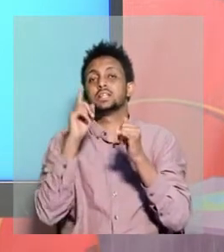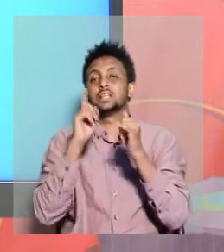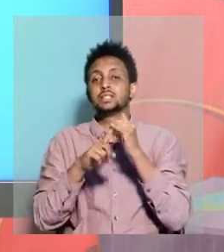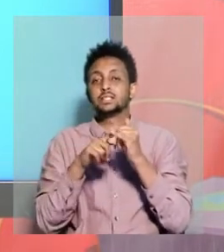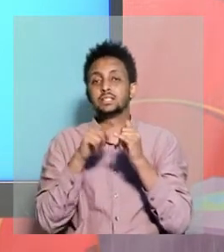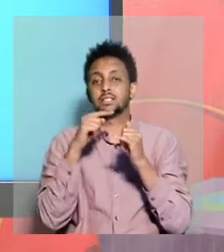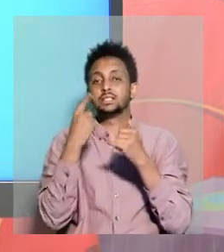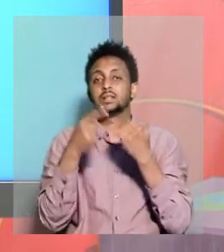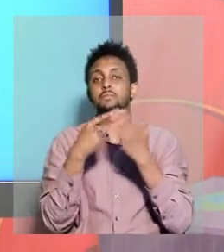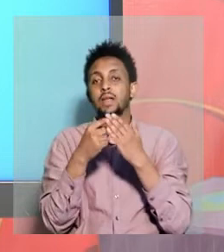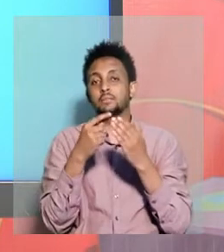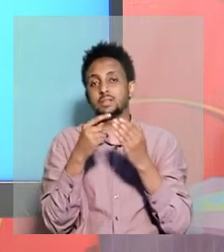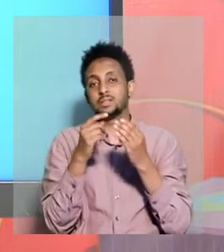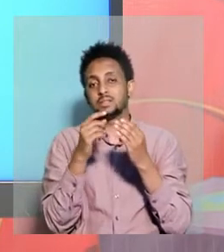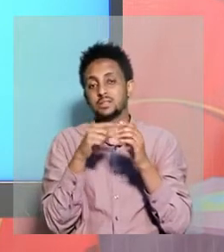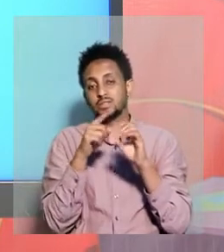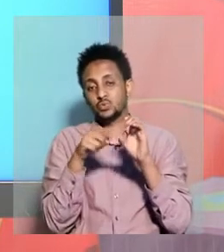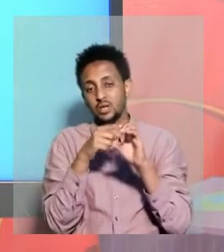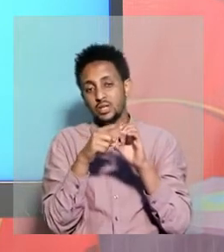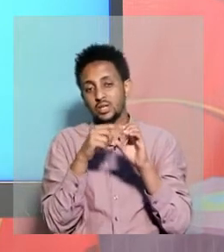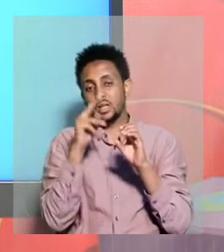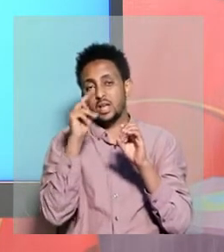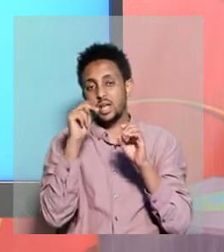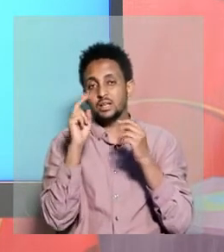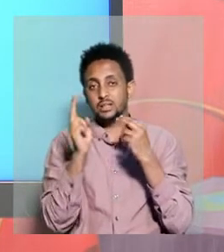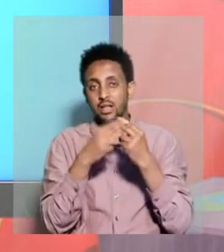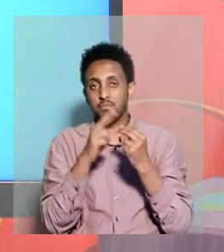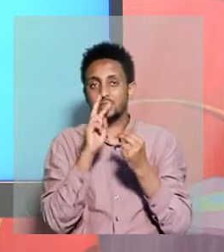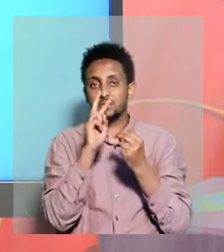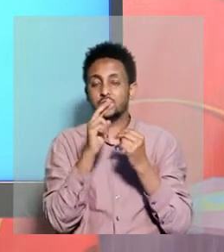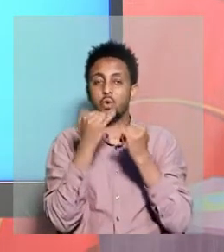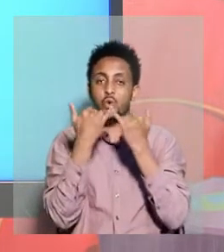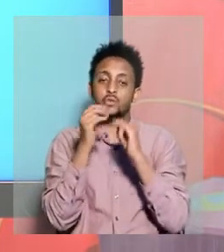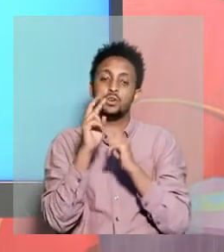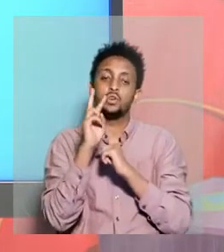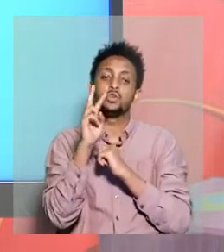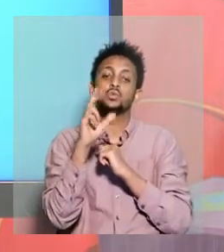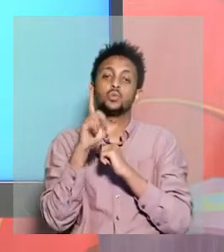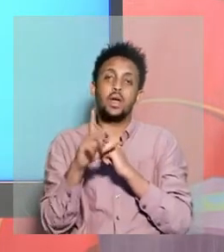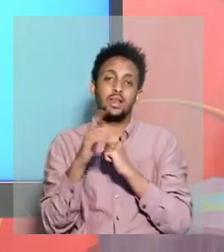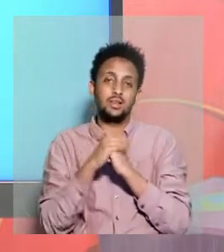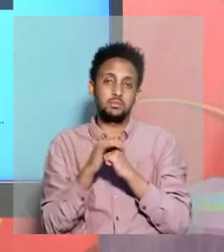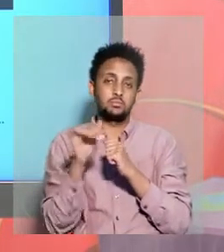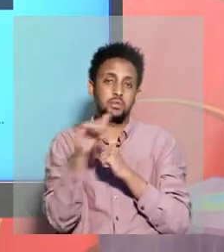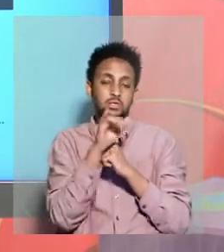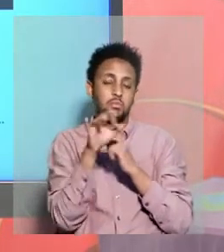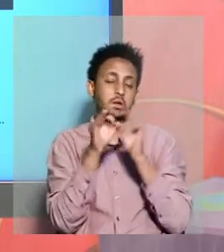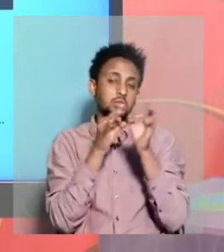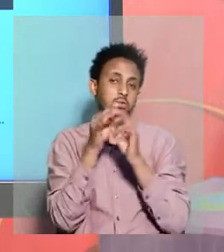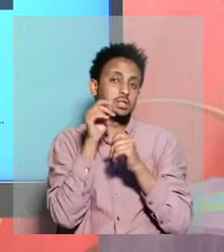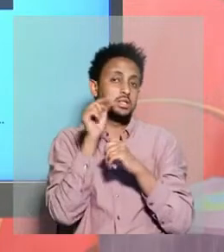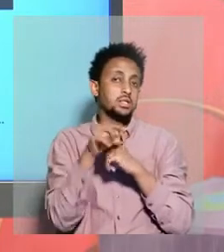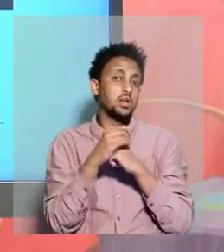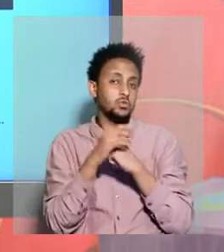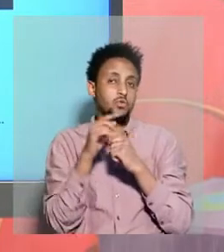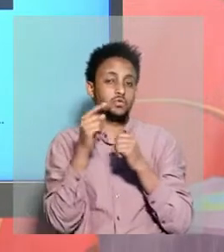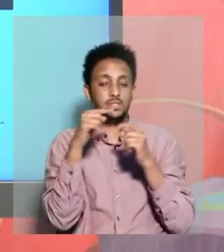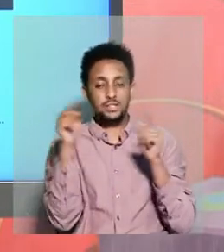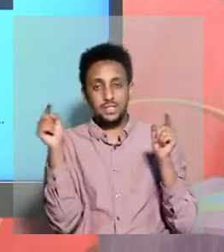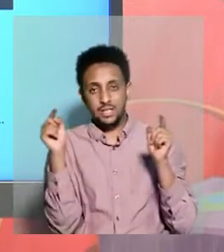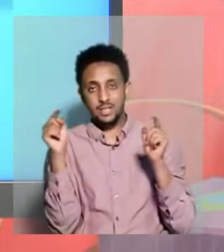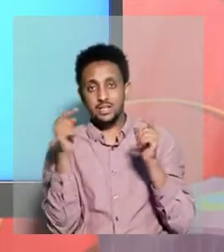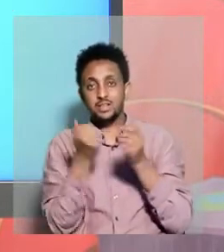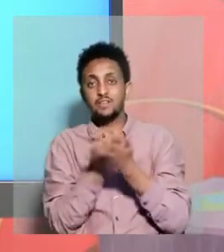that of the string, which is n times v over 2L. This is the same expression as that of a string